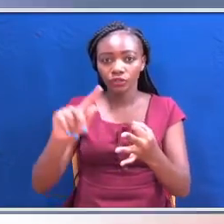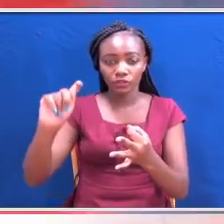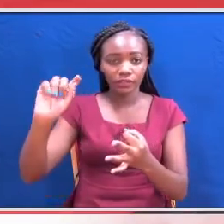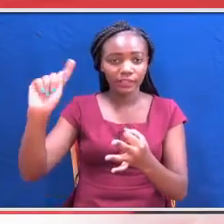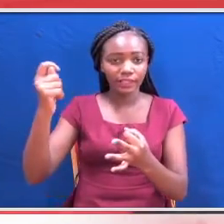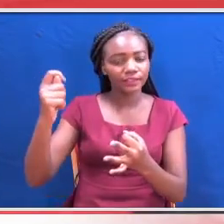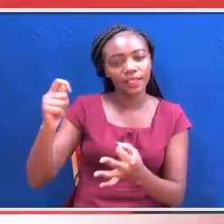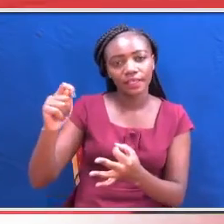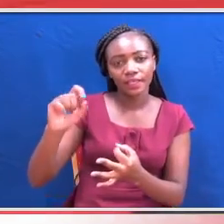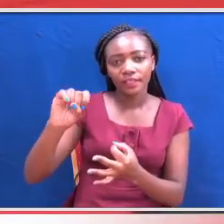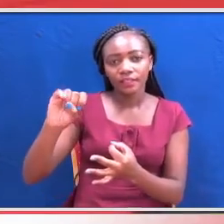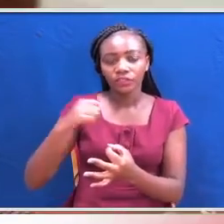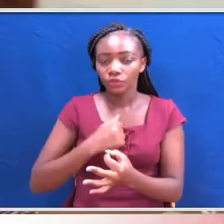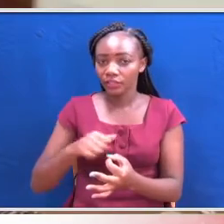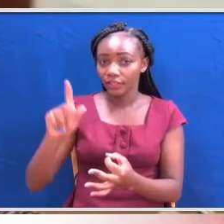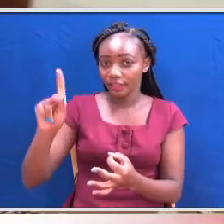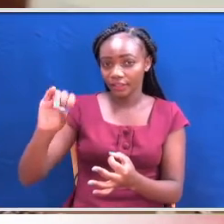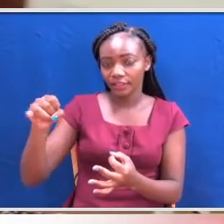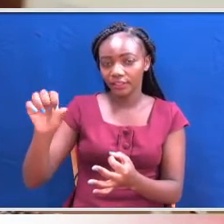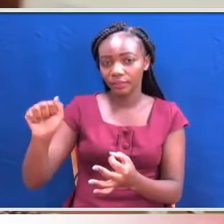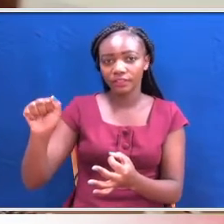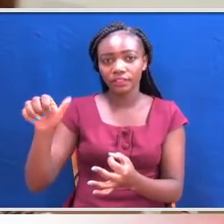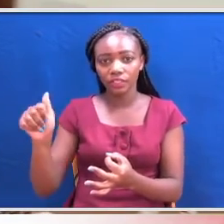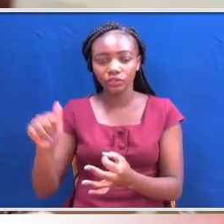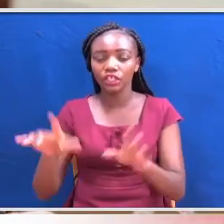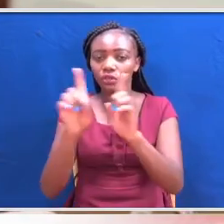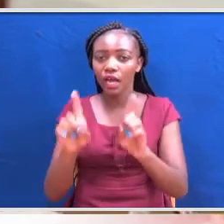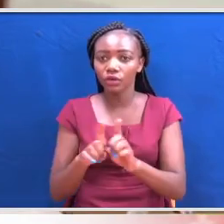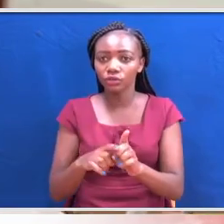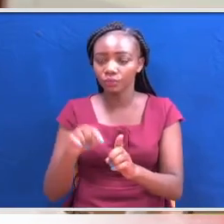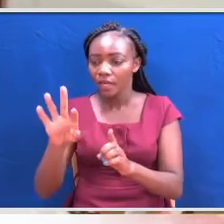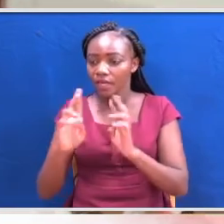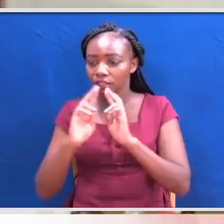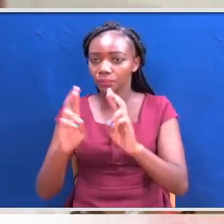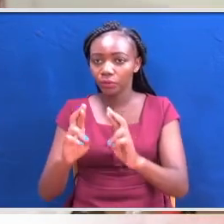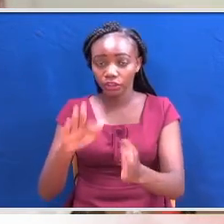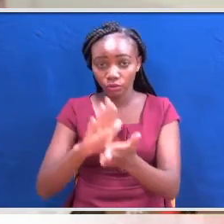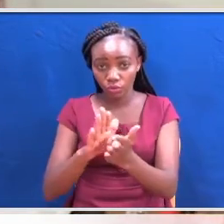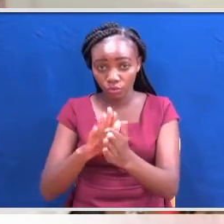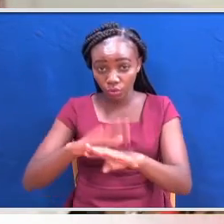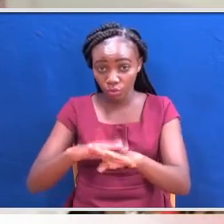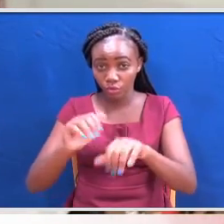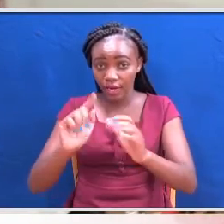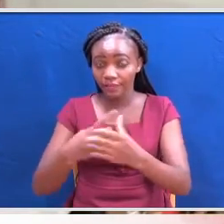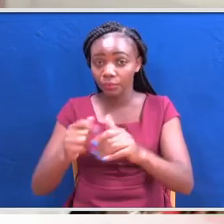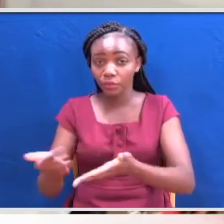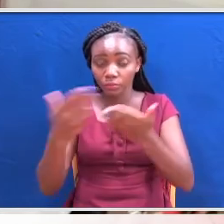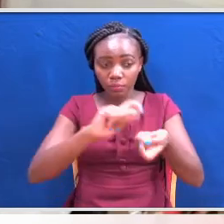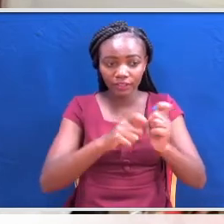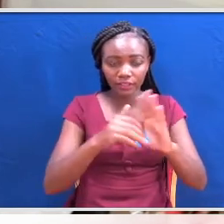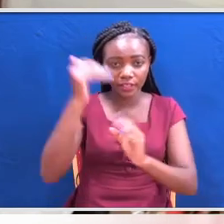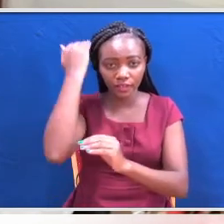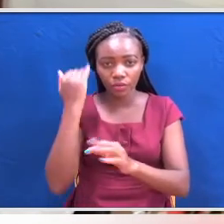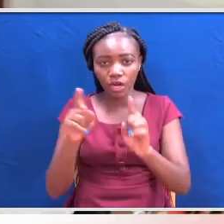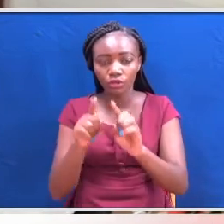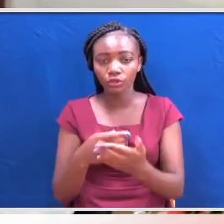Magistrates Association. The Ouko report, which is the most comprehensive blueprint for change in the judiciary, also proposed the introduction